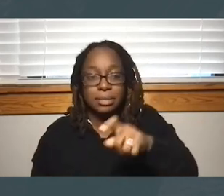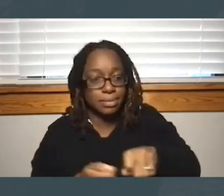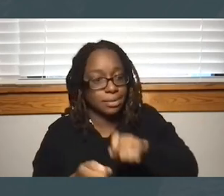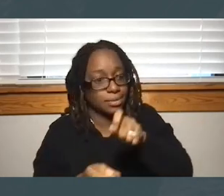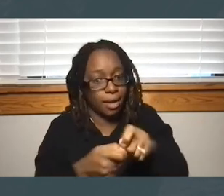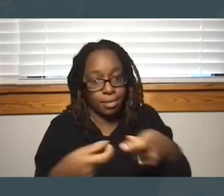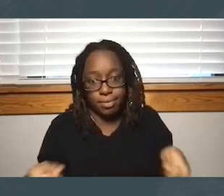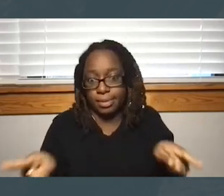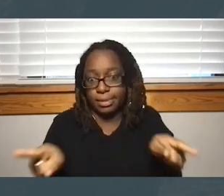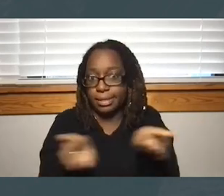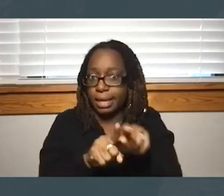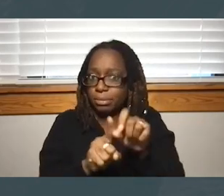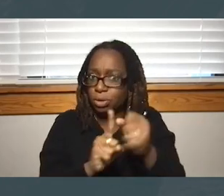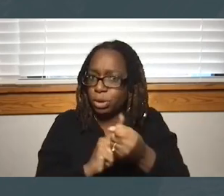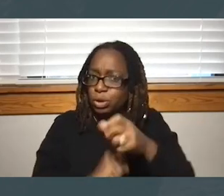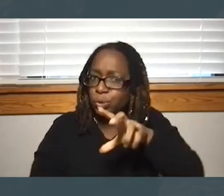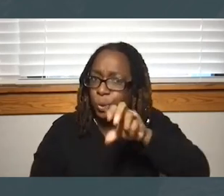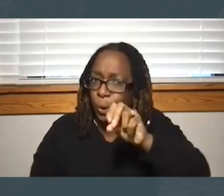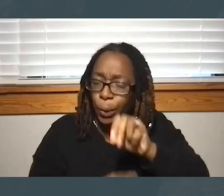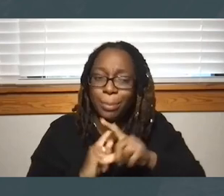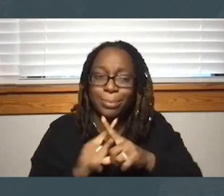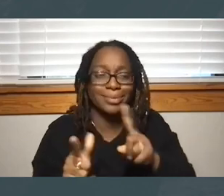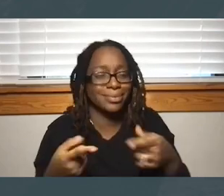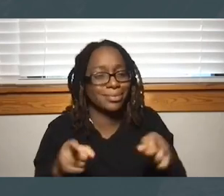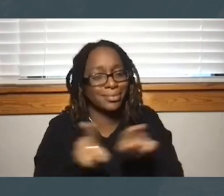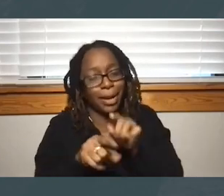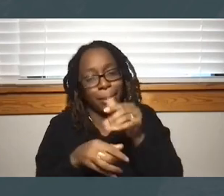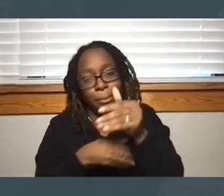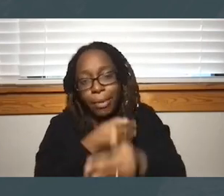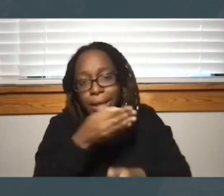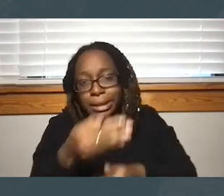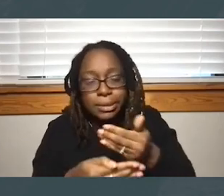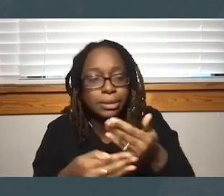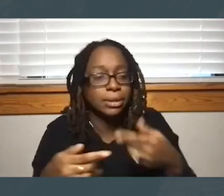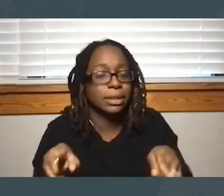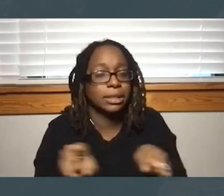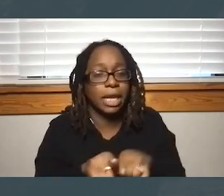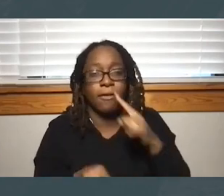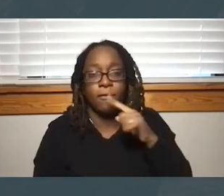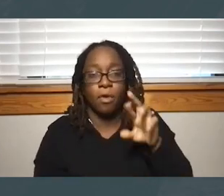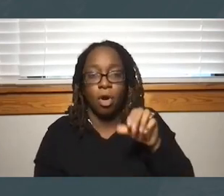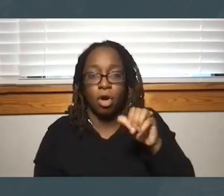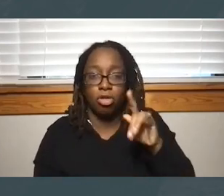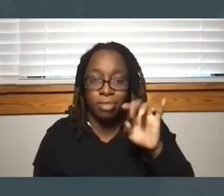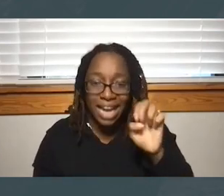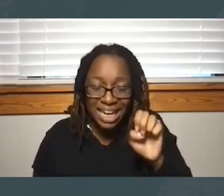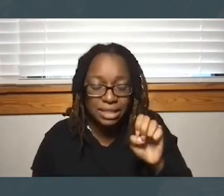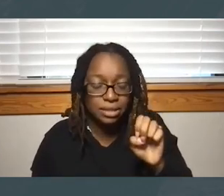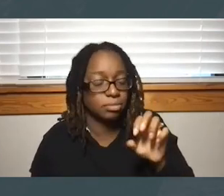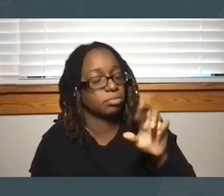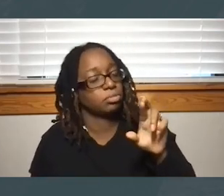but it's going to be about the same processes of racialization, marginalization, and